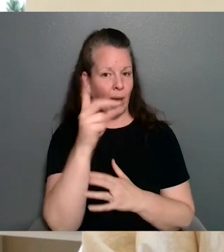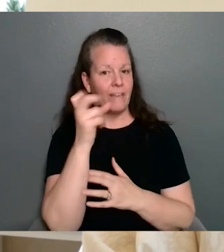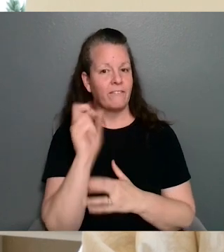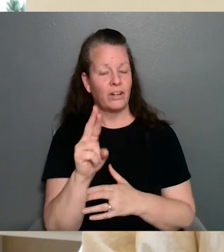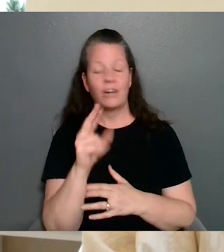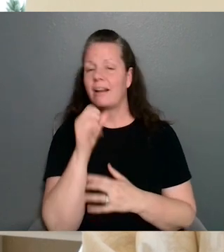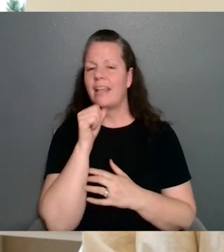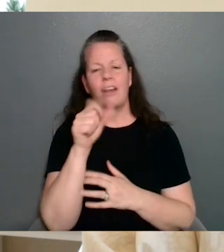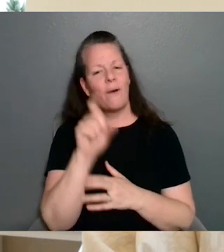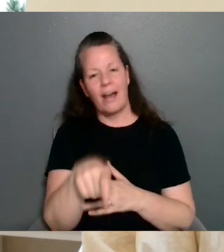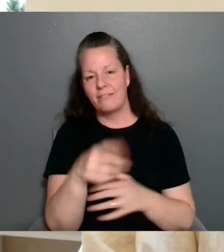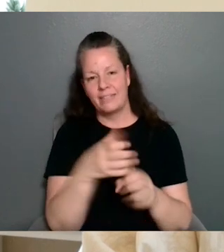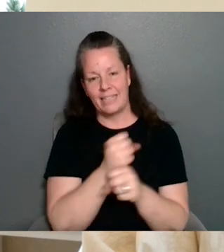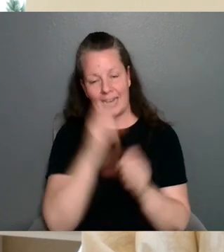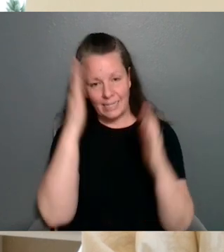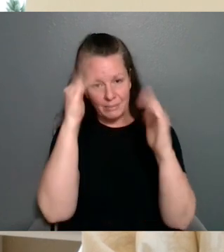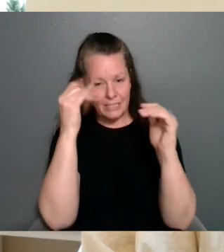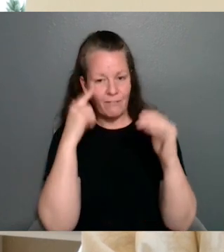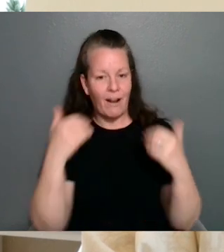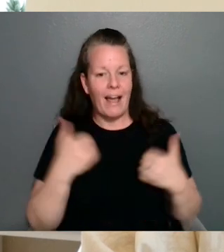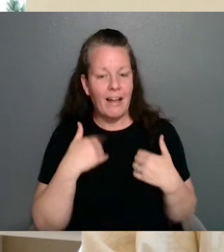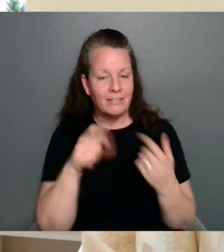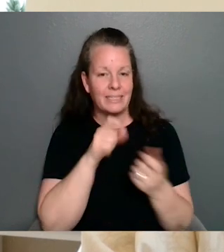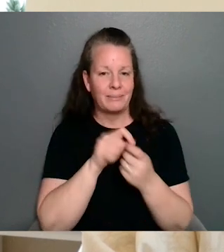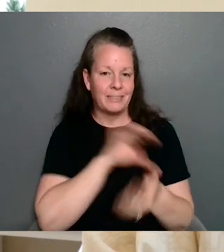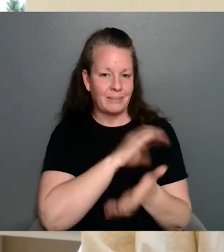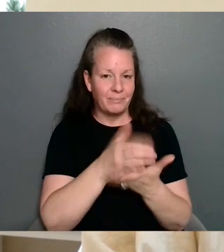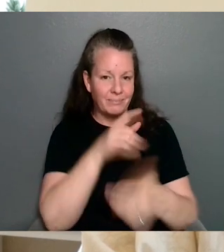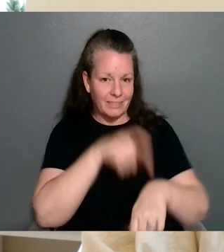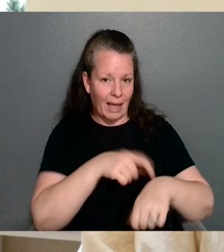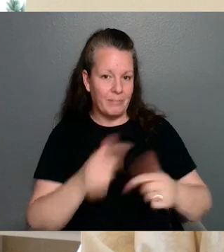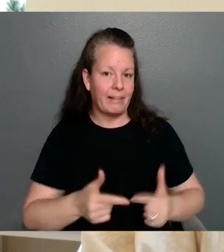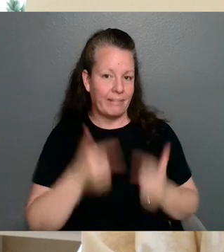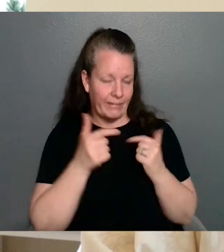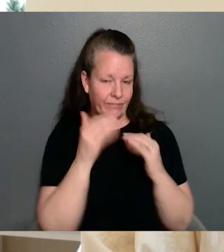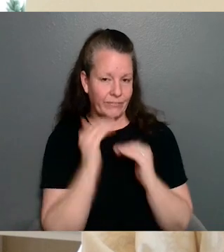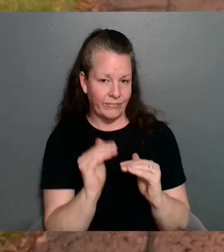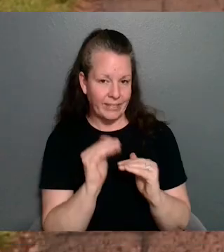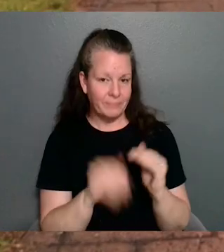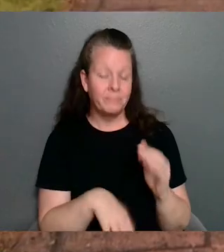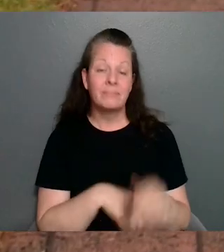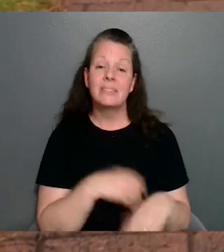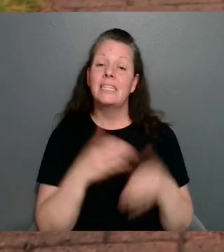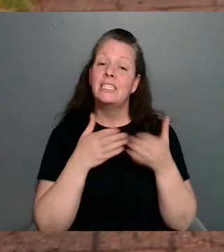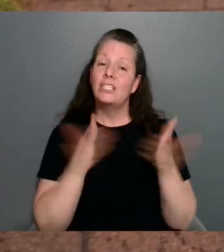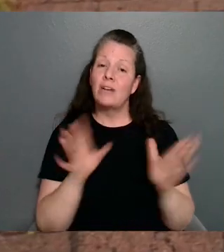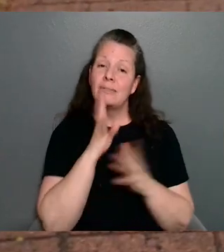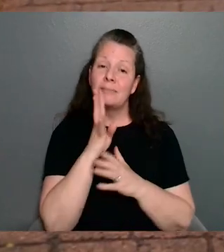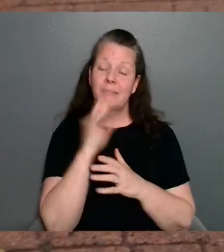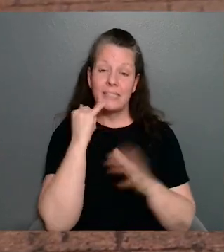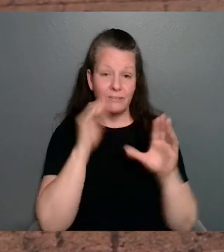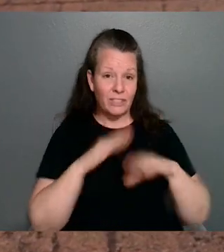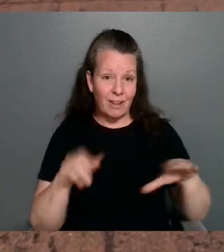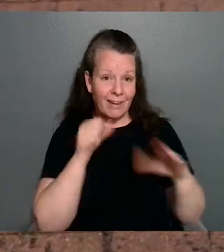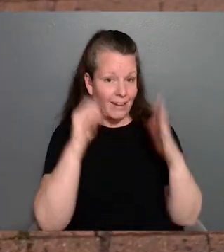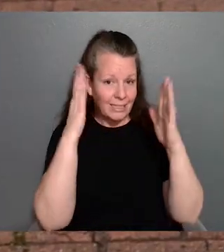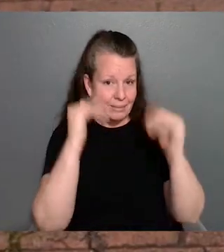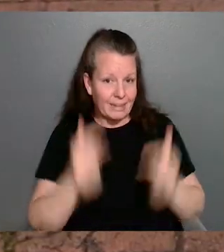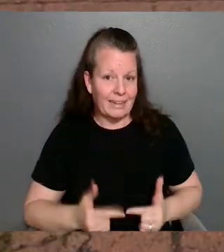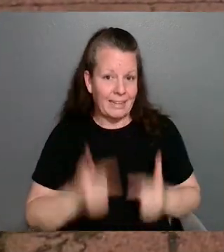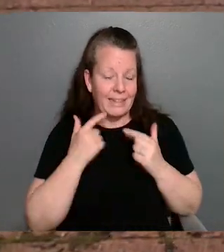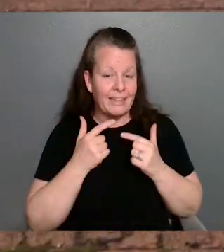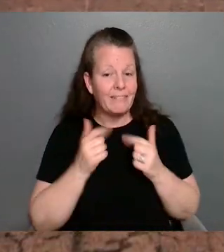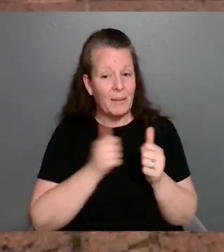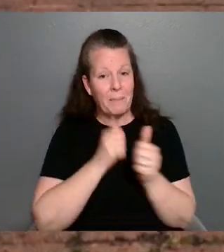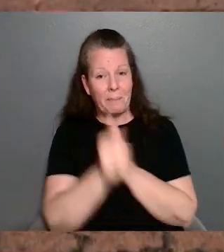need to have received an expectation for having a specific amount of time to live. Generally speaking, if a child is not expected